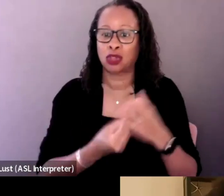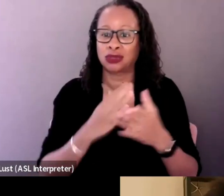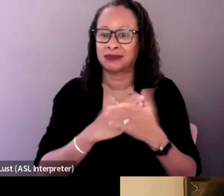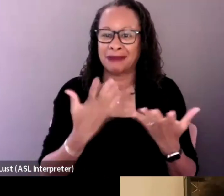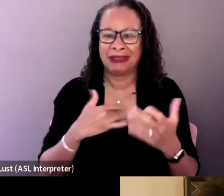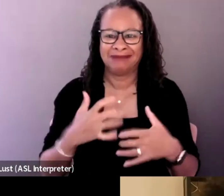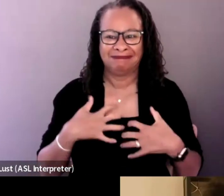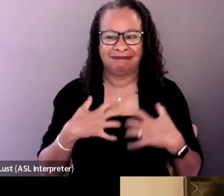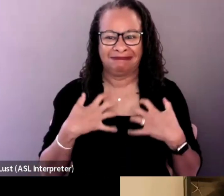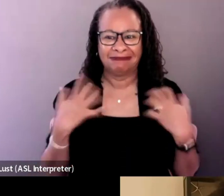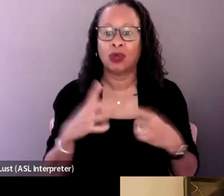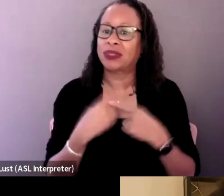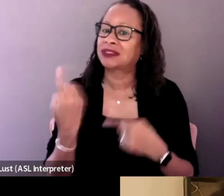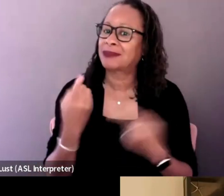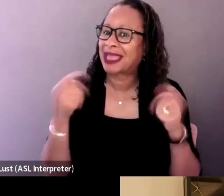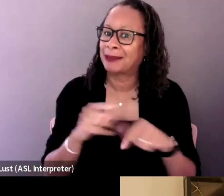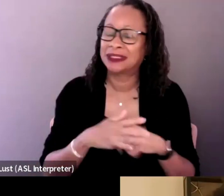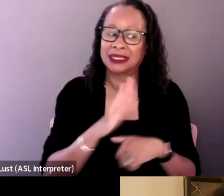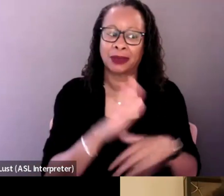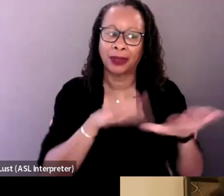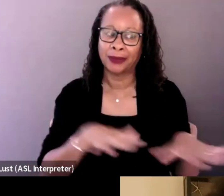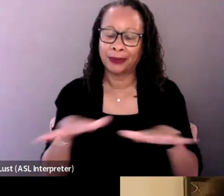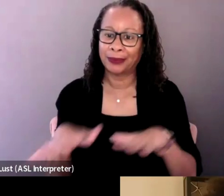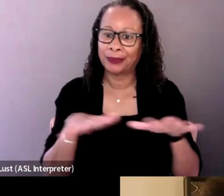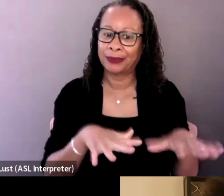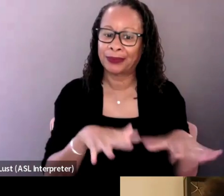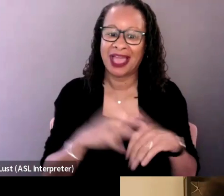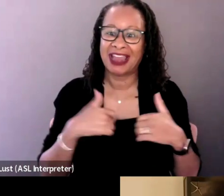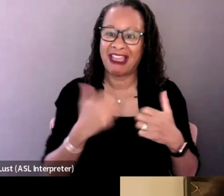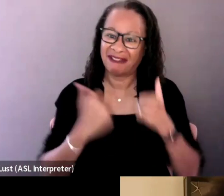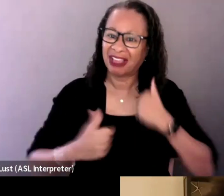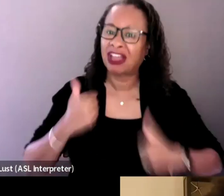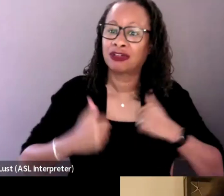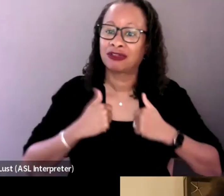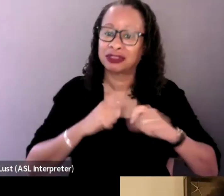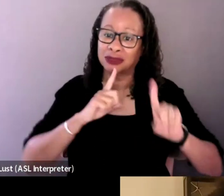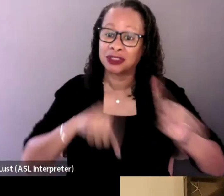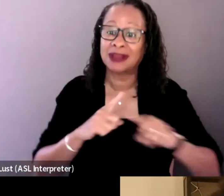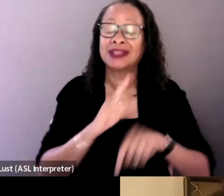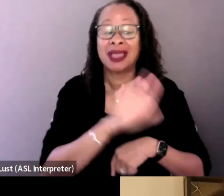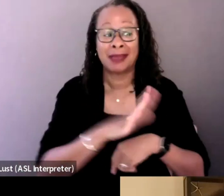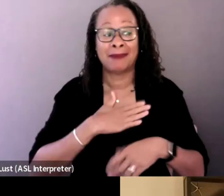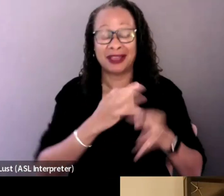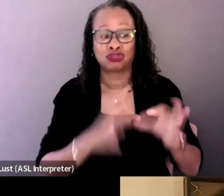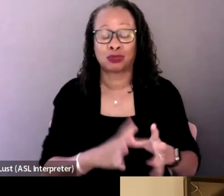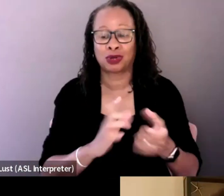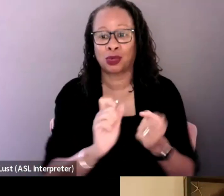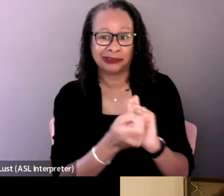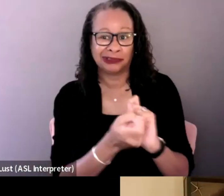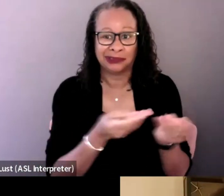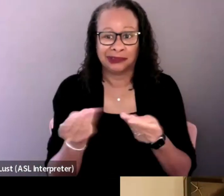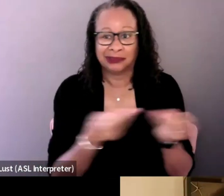bit when something happens, or I would say an aggressive response, and he directly filters that into something that is not aggressive. So that